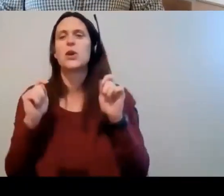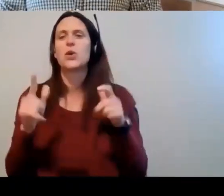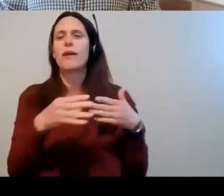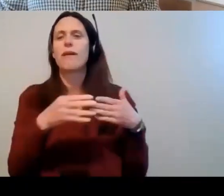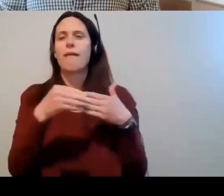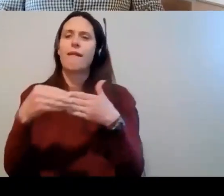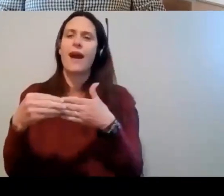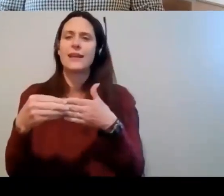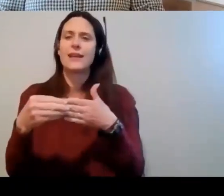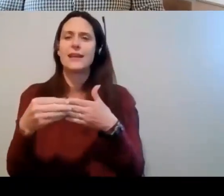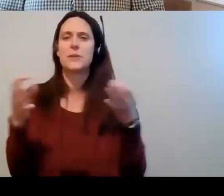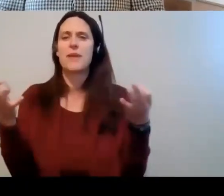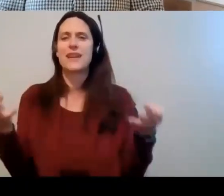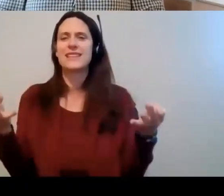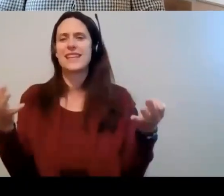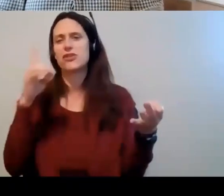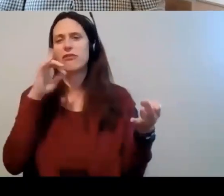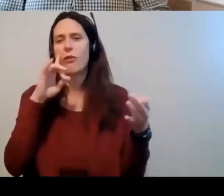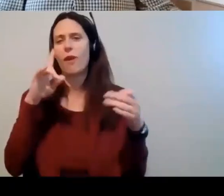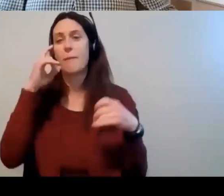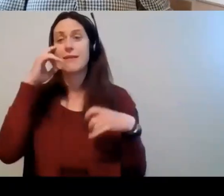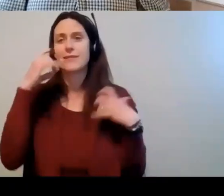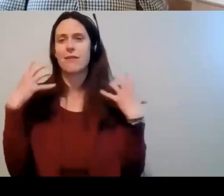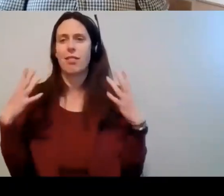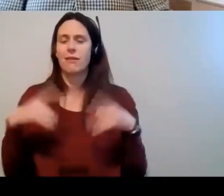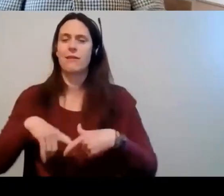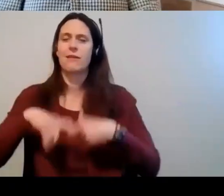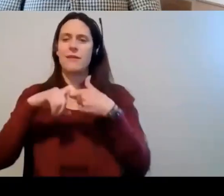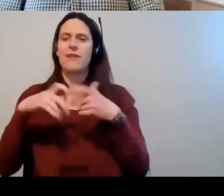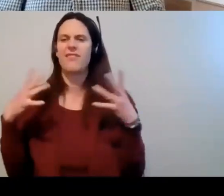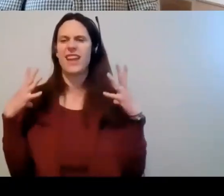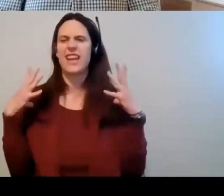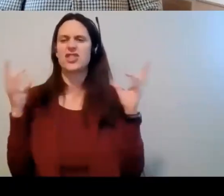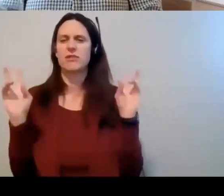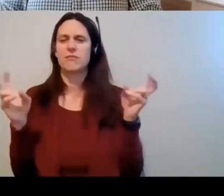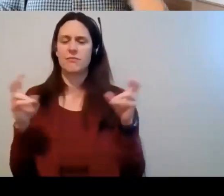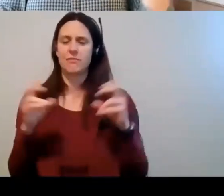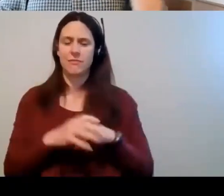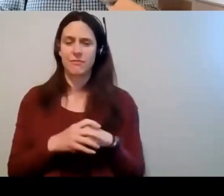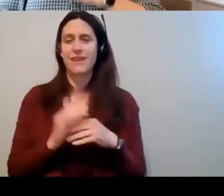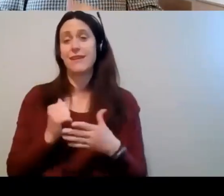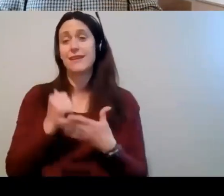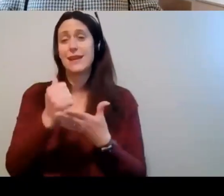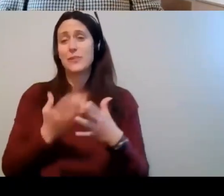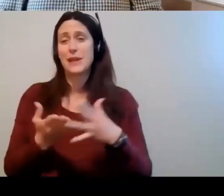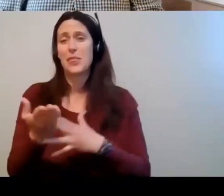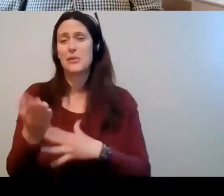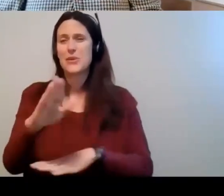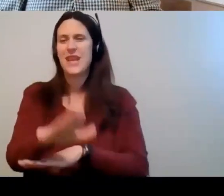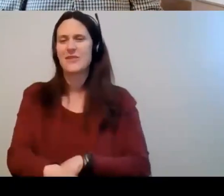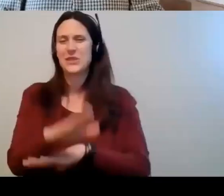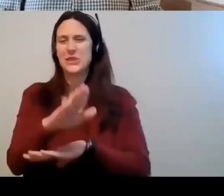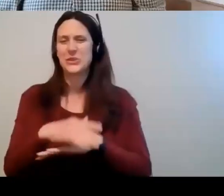through a mental vacation, just to give us a little bit of a grounding for this afternoon, or for the rest of this afternoon.